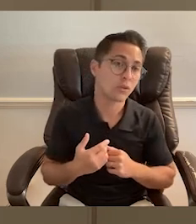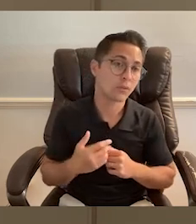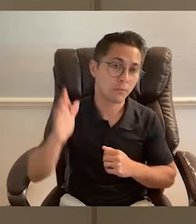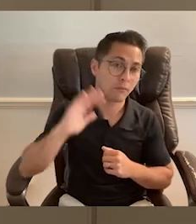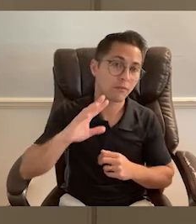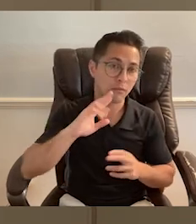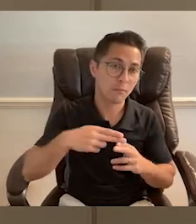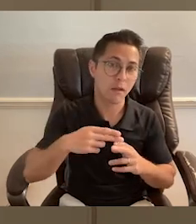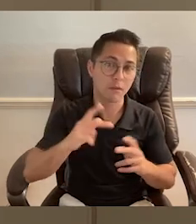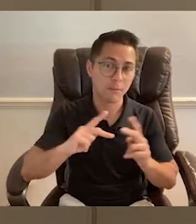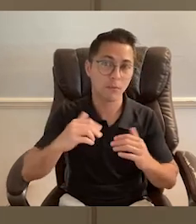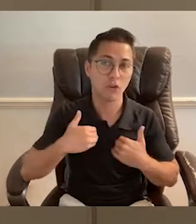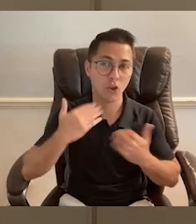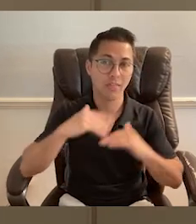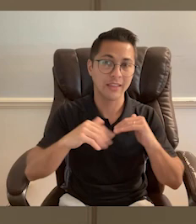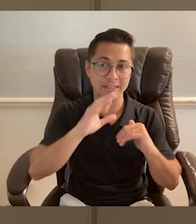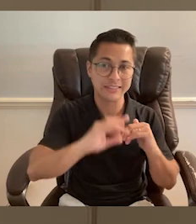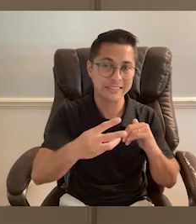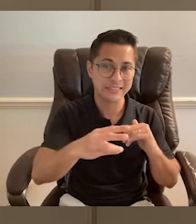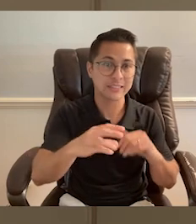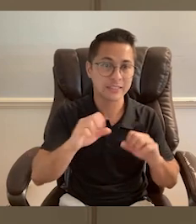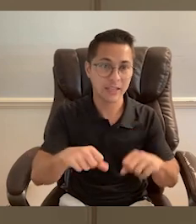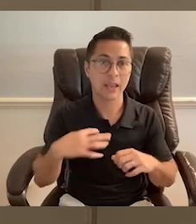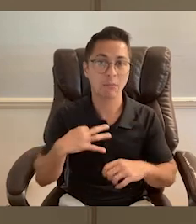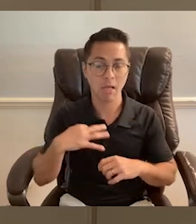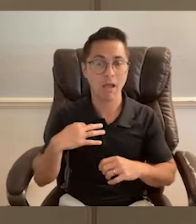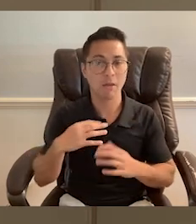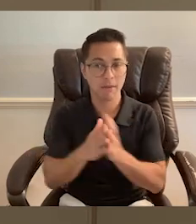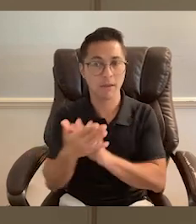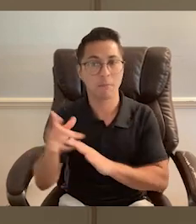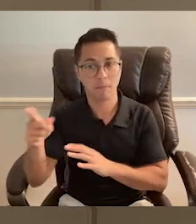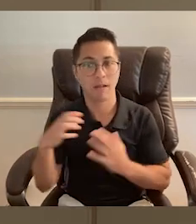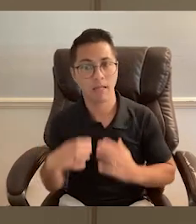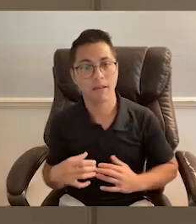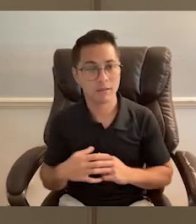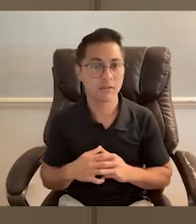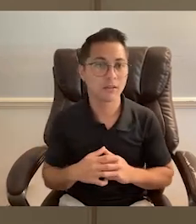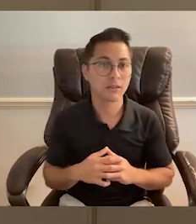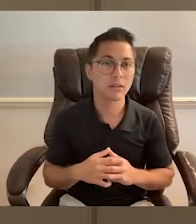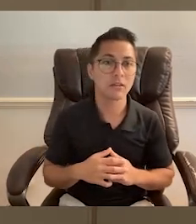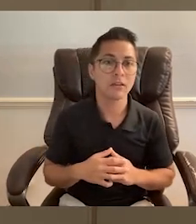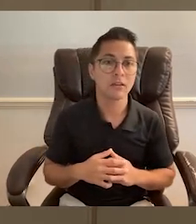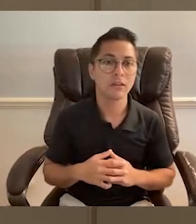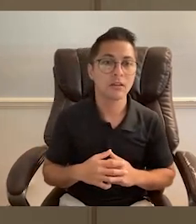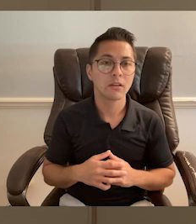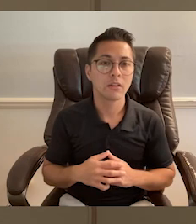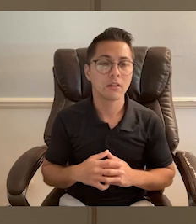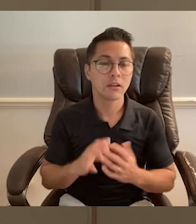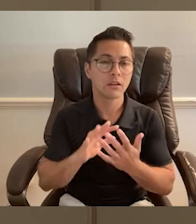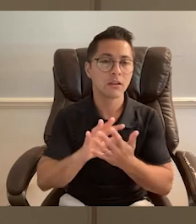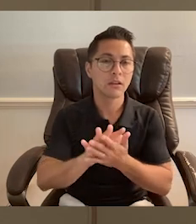Yeah, they it's the changed the pre-ed age program. from 14. So if your kid wants to drive, he's on the autism spectrum or he has